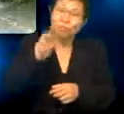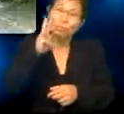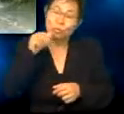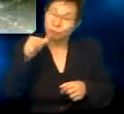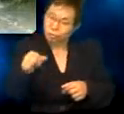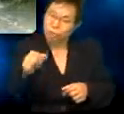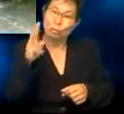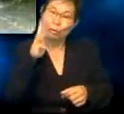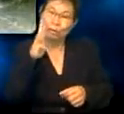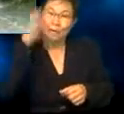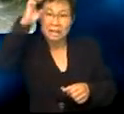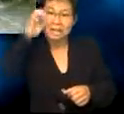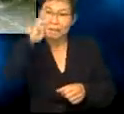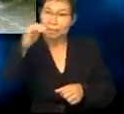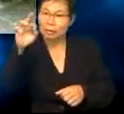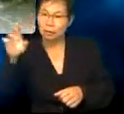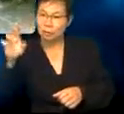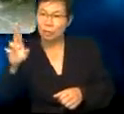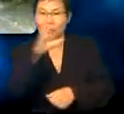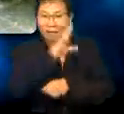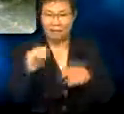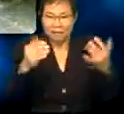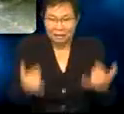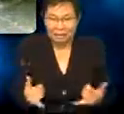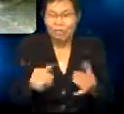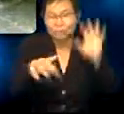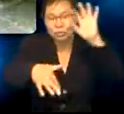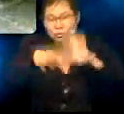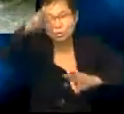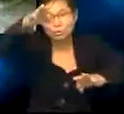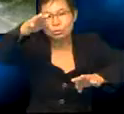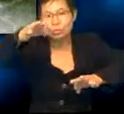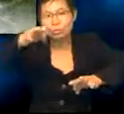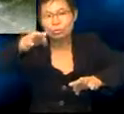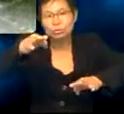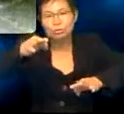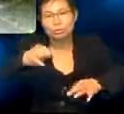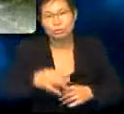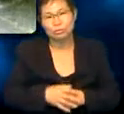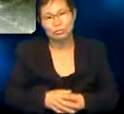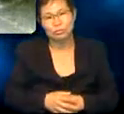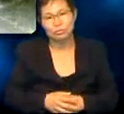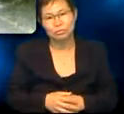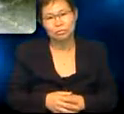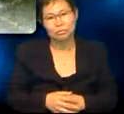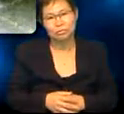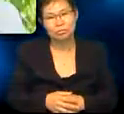Press water in Chipmunso. Now choose the state that you want.